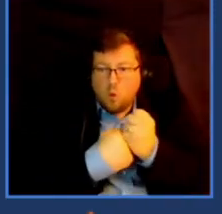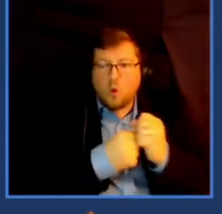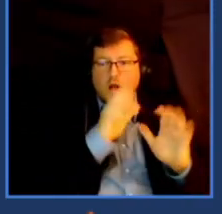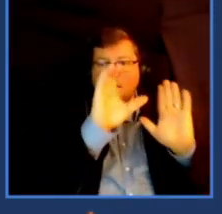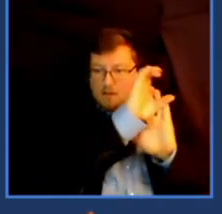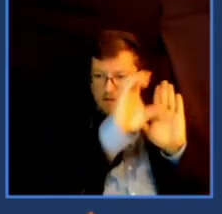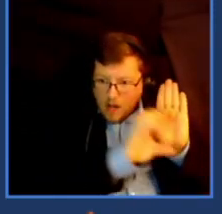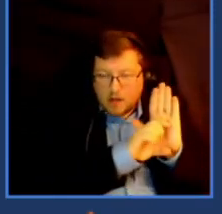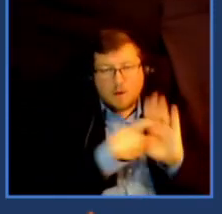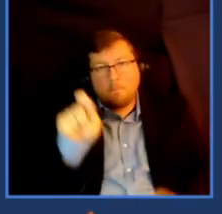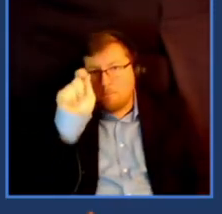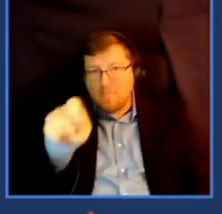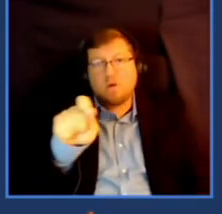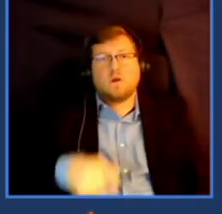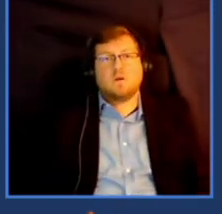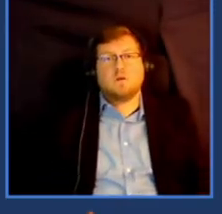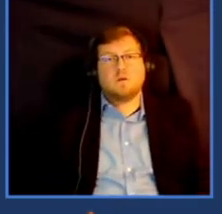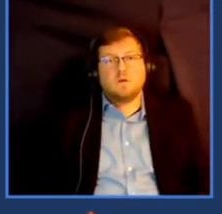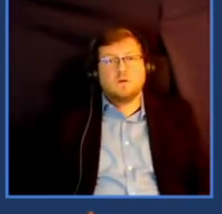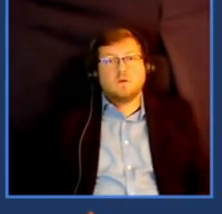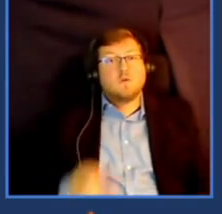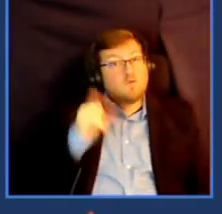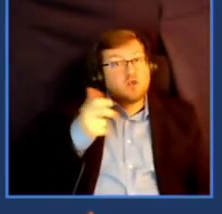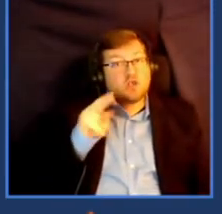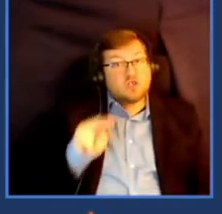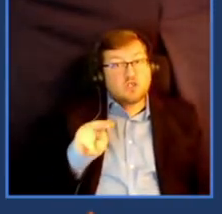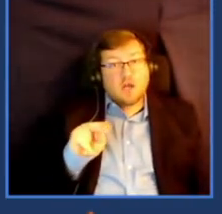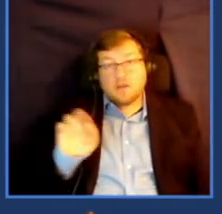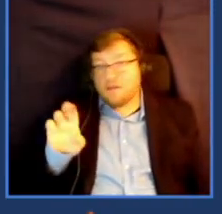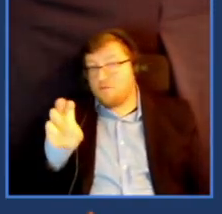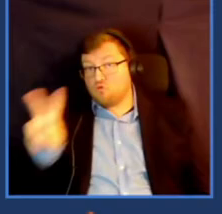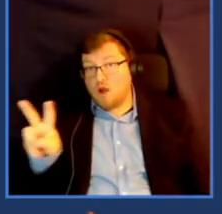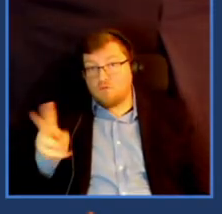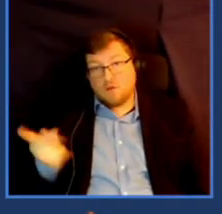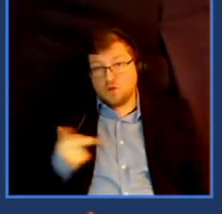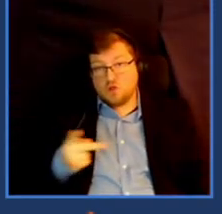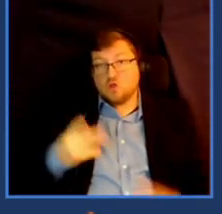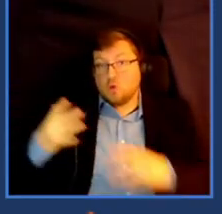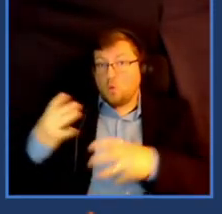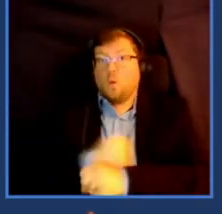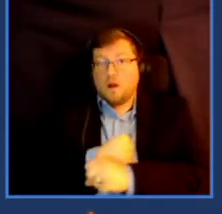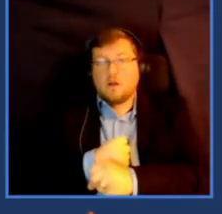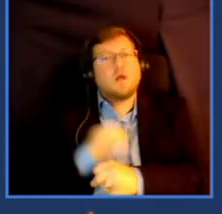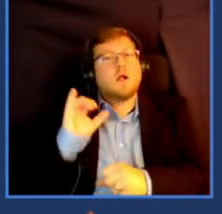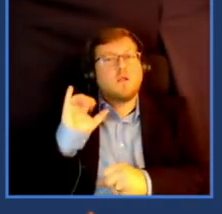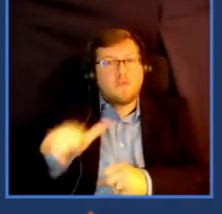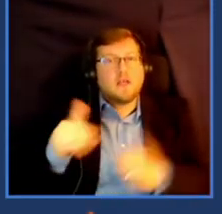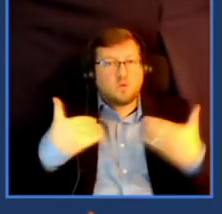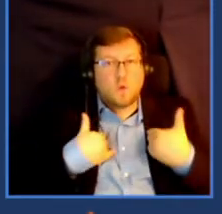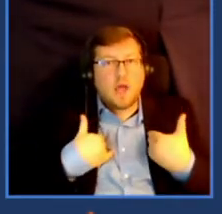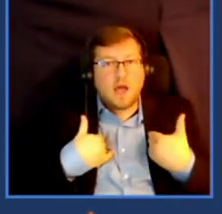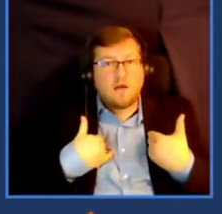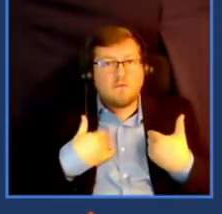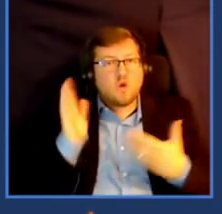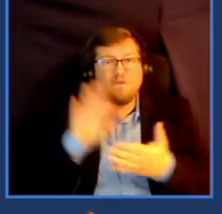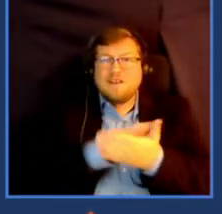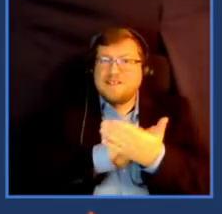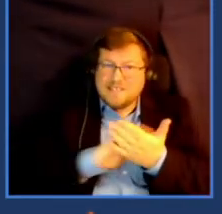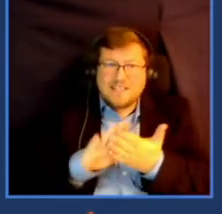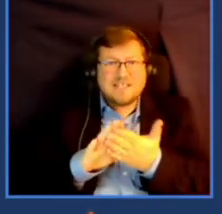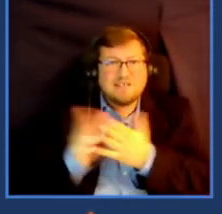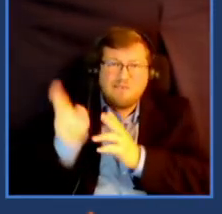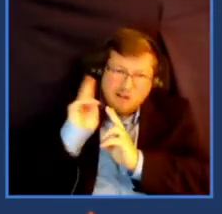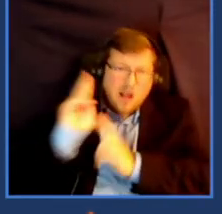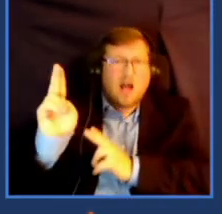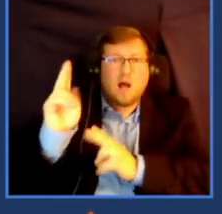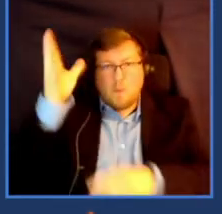And if you vote for John and the Reverend, that's what you're going to get. Decent, honorable men. They won't put a